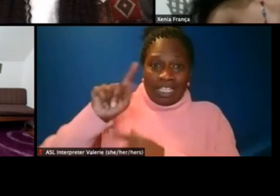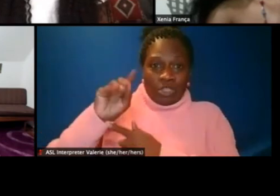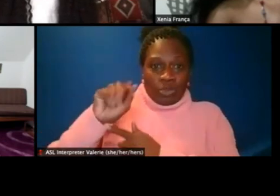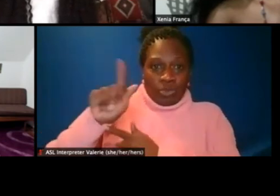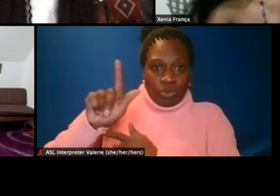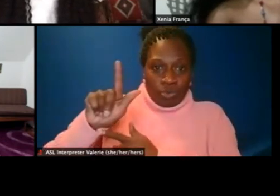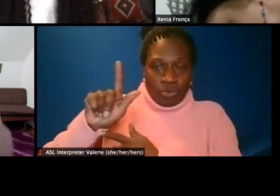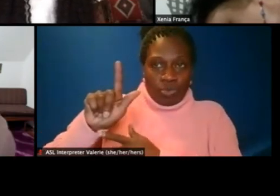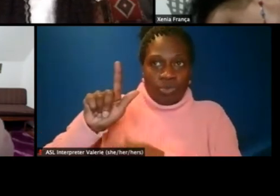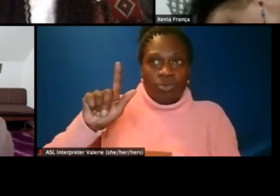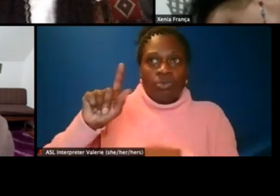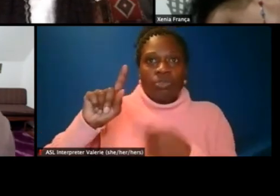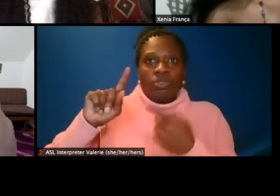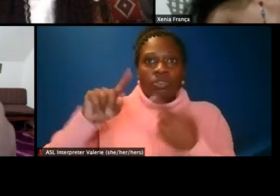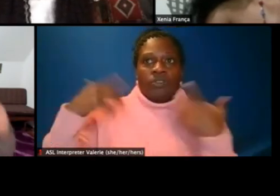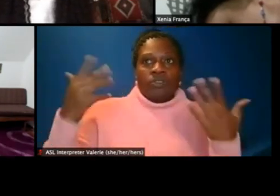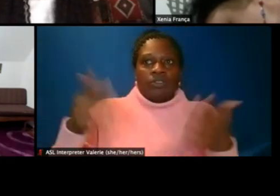to